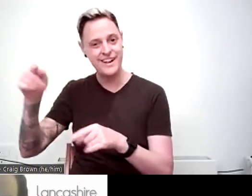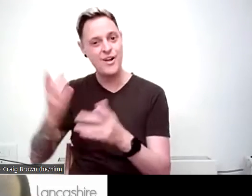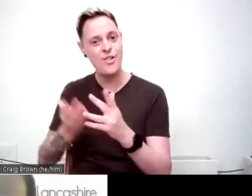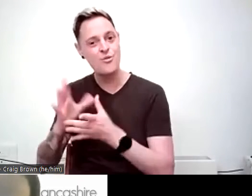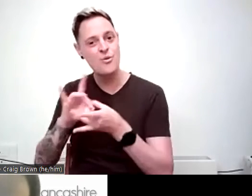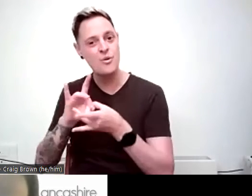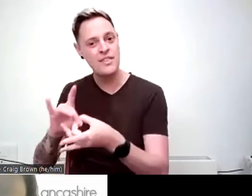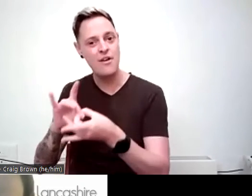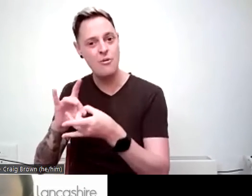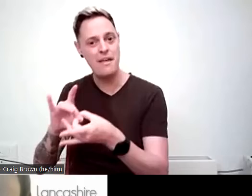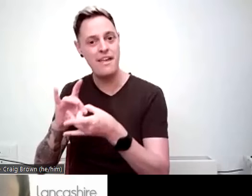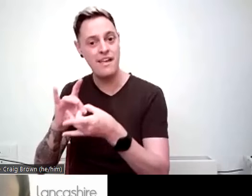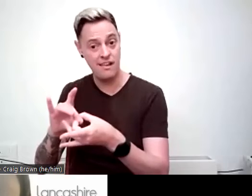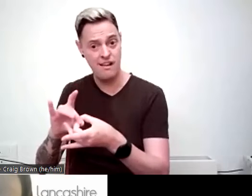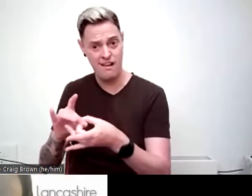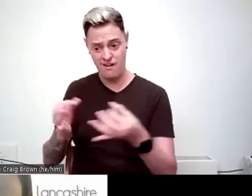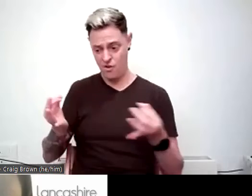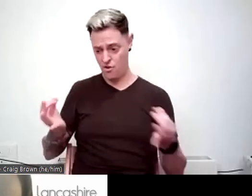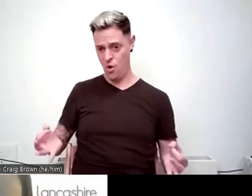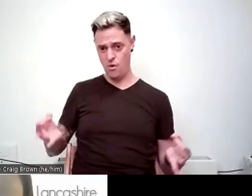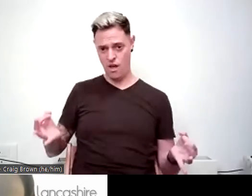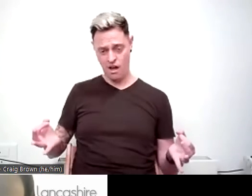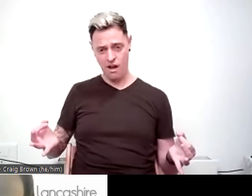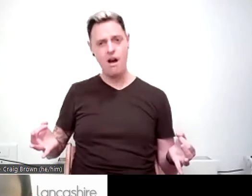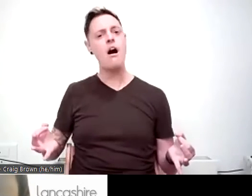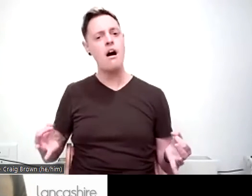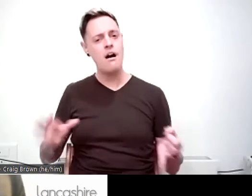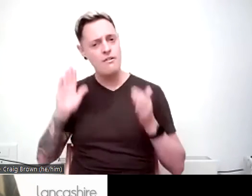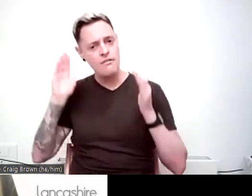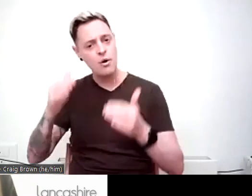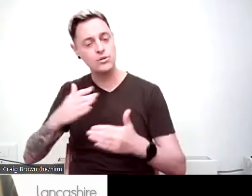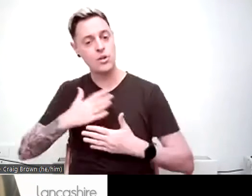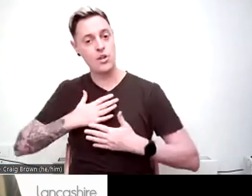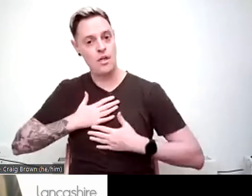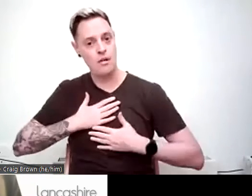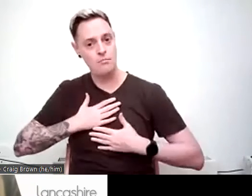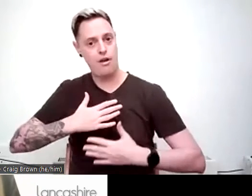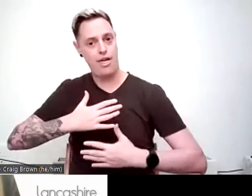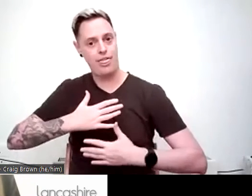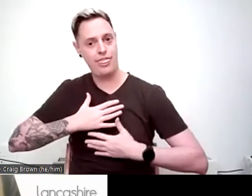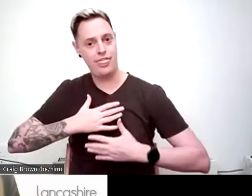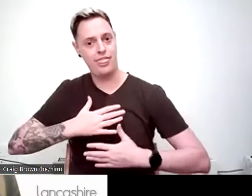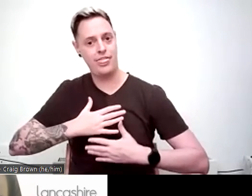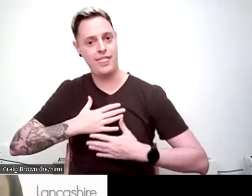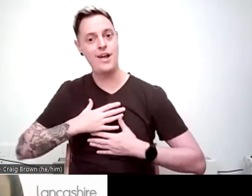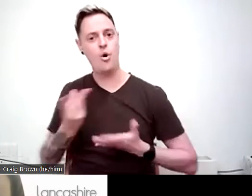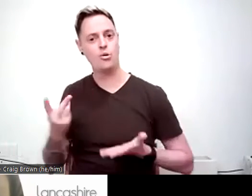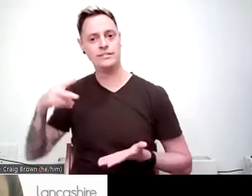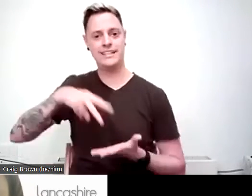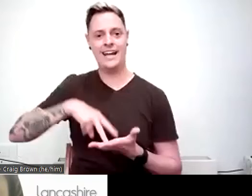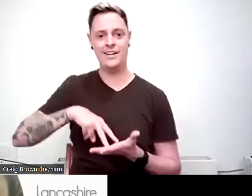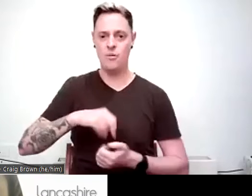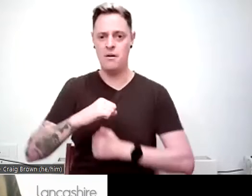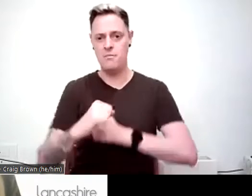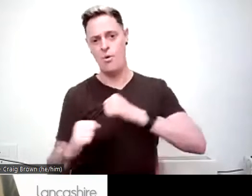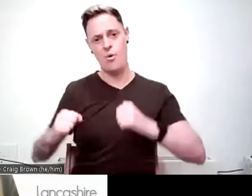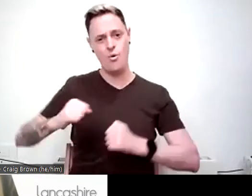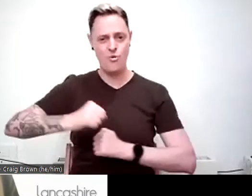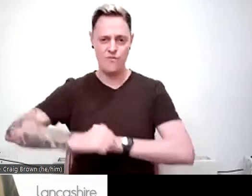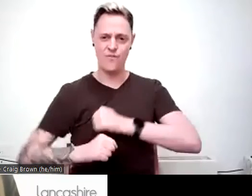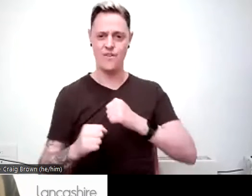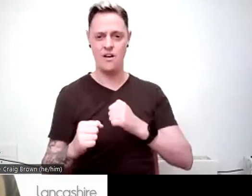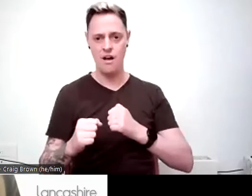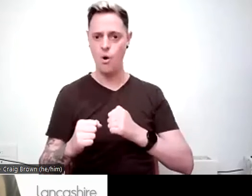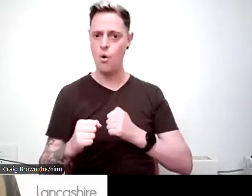They're using connecting to the breath. They're using let's stand up and move our body. Let's sit here and just put our arms up and just notice how